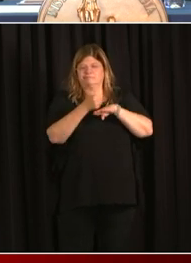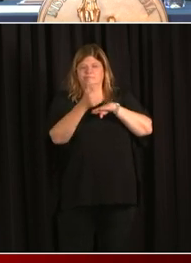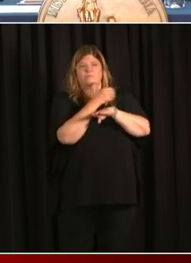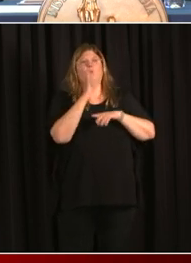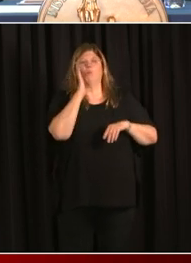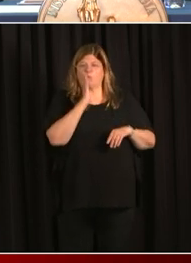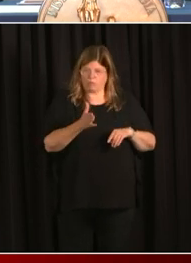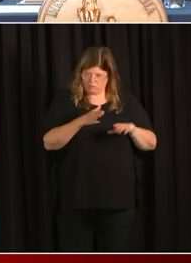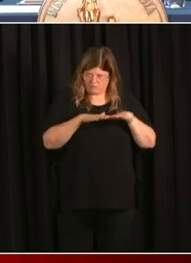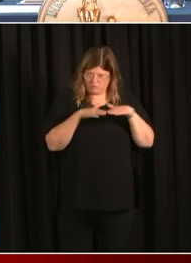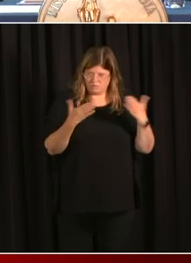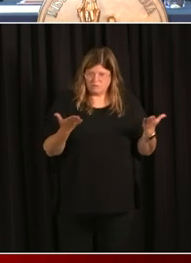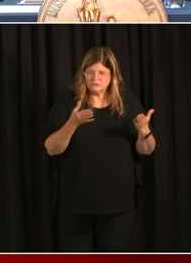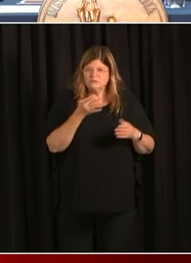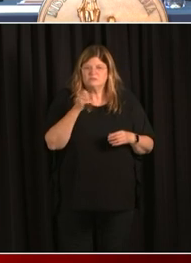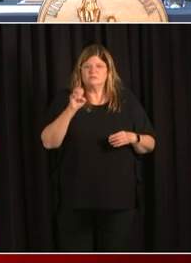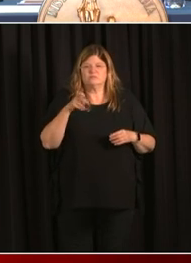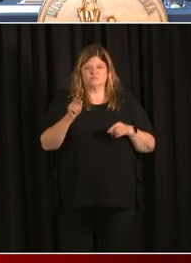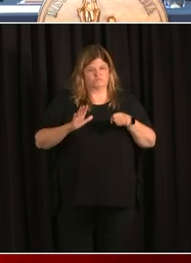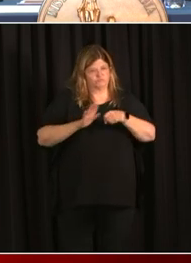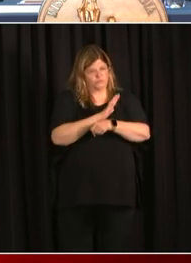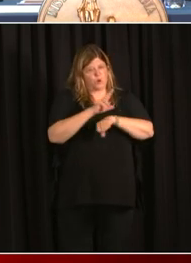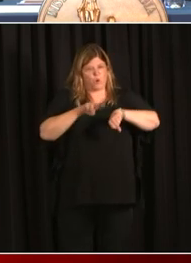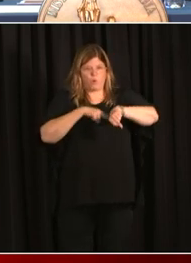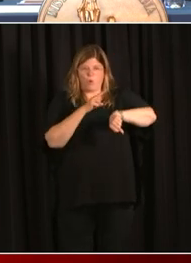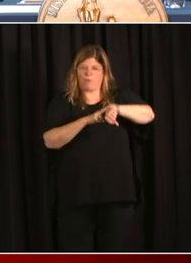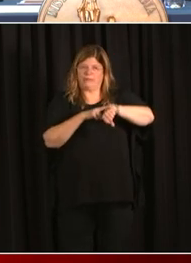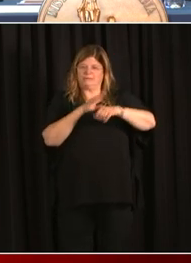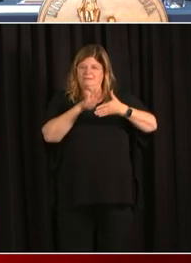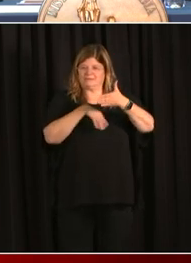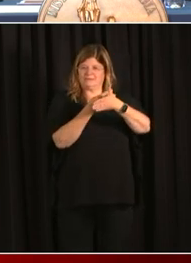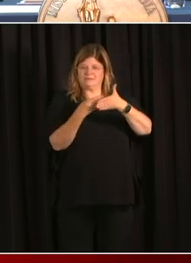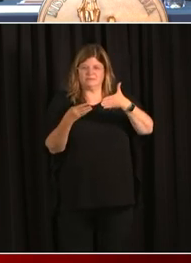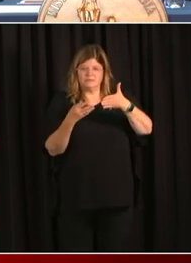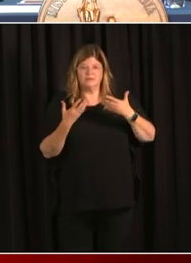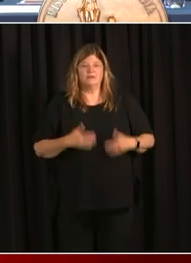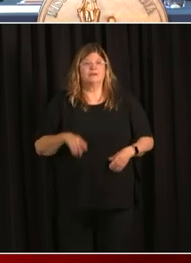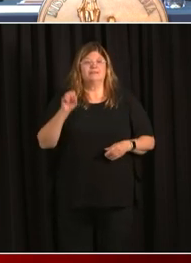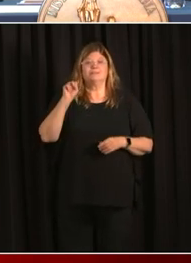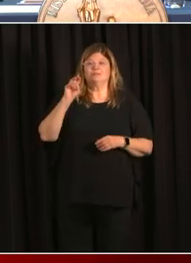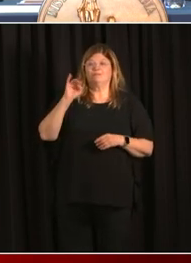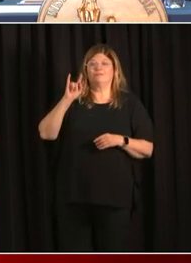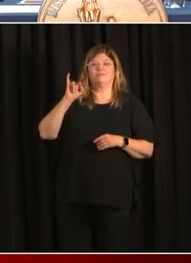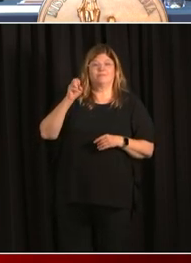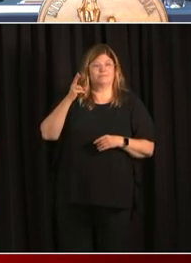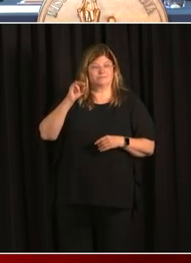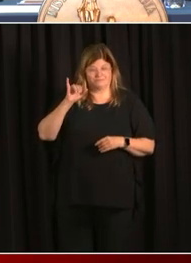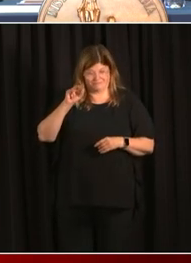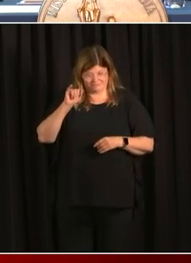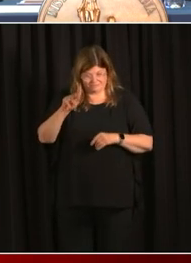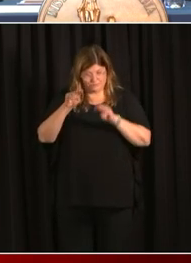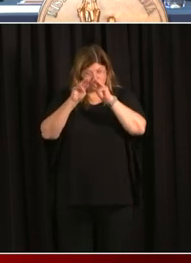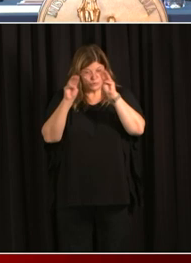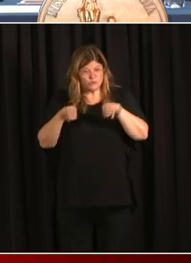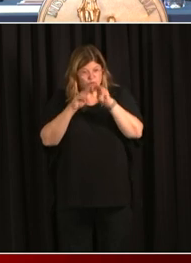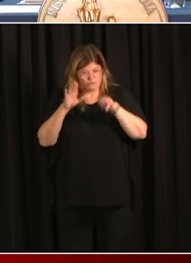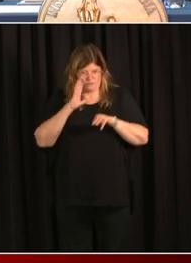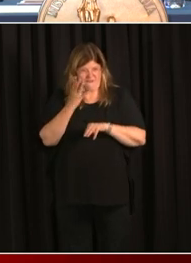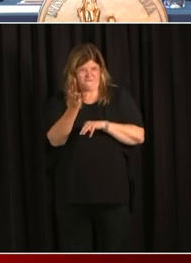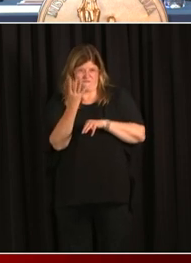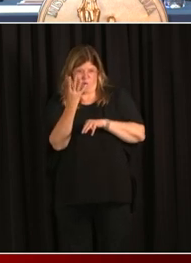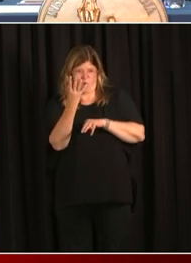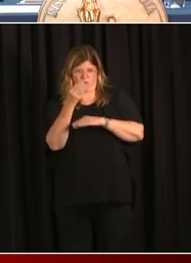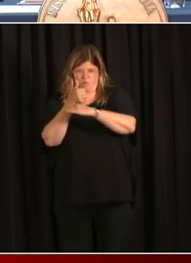Smithsonian Institution will, starting tomorrow, open an additional 4 of